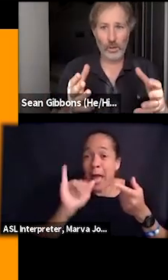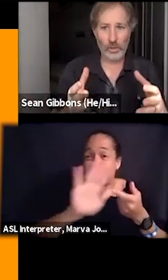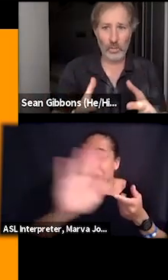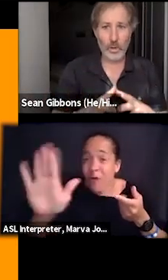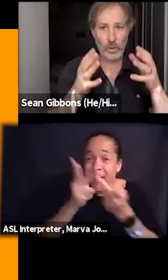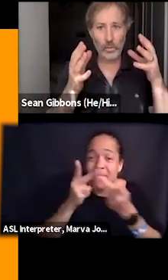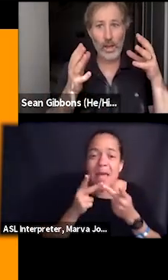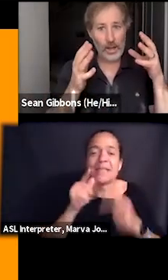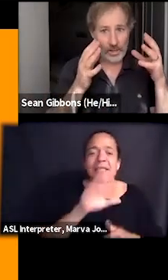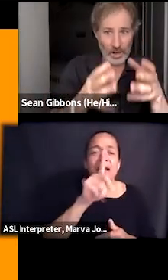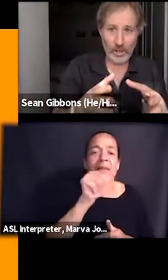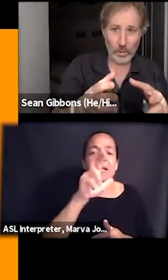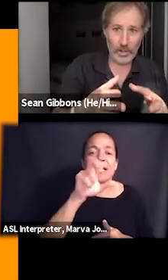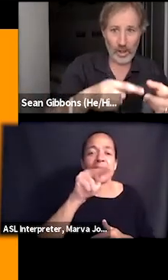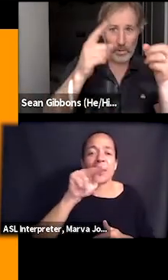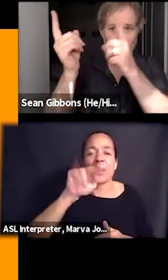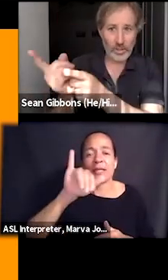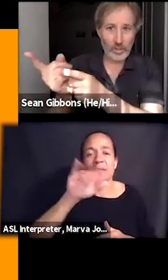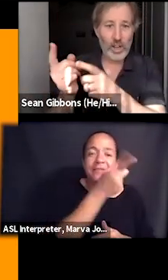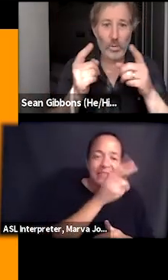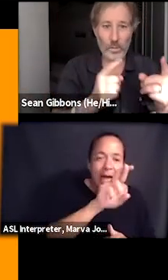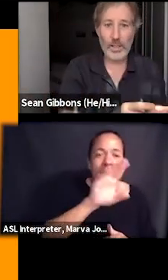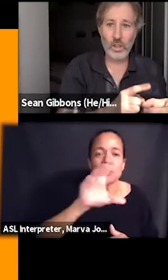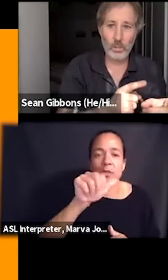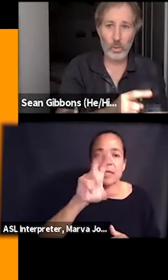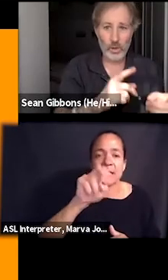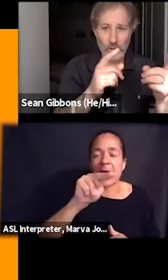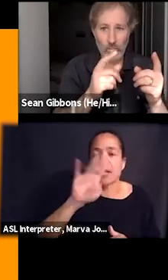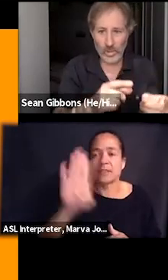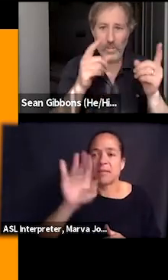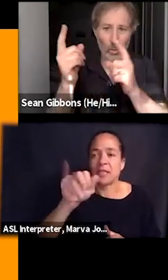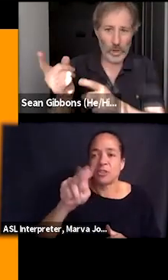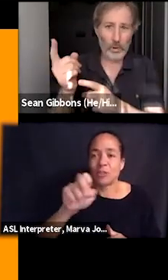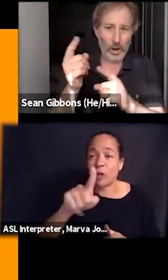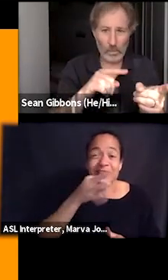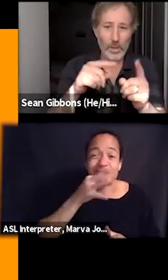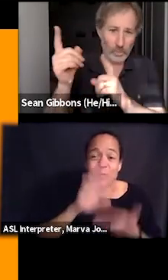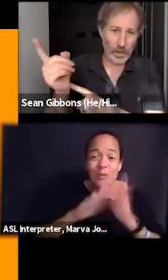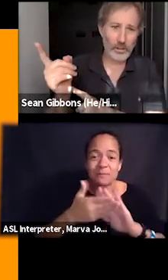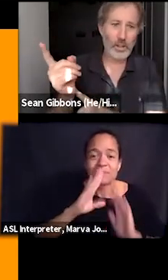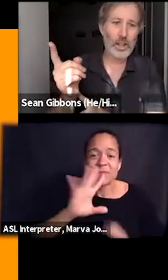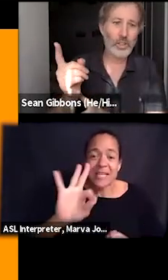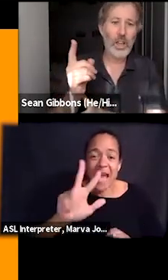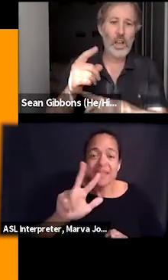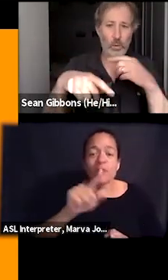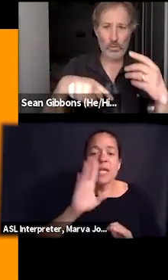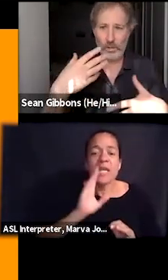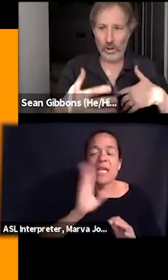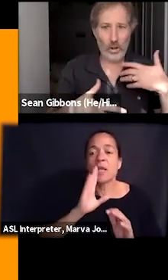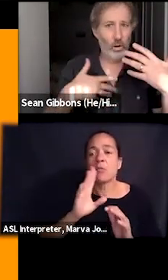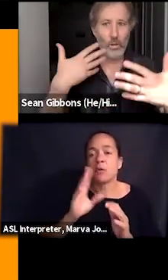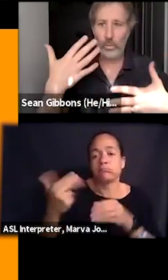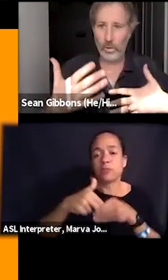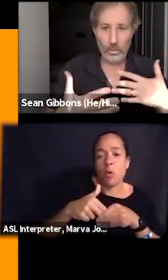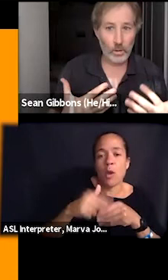who's a name that's familiar with you, his 90th birthday is coming up just in January, but he's going to be with us just about a week prior, a couple days prior to the election, to reflect